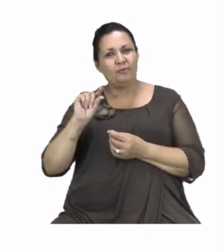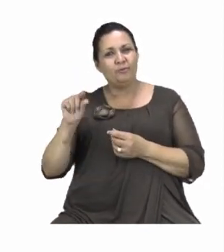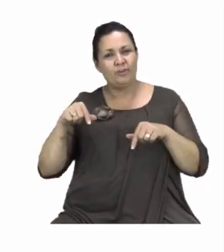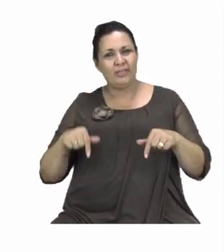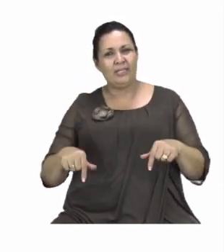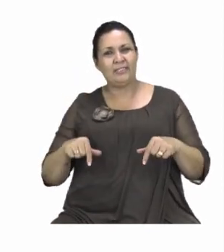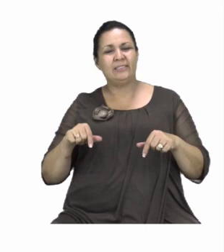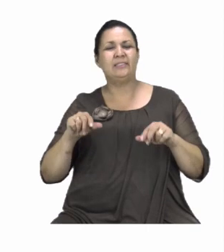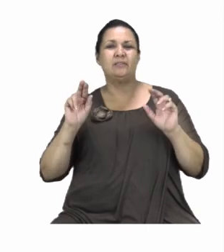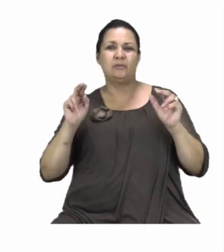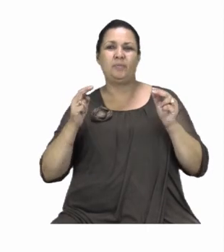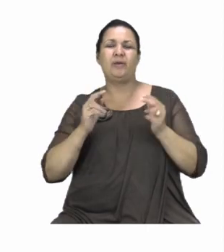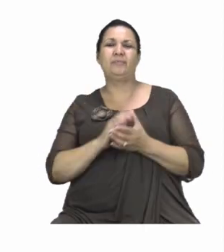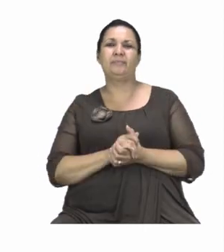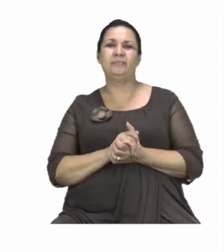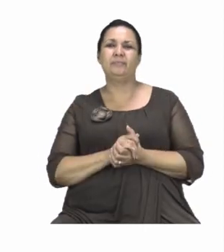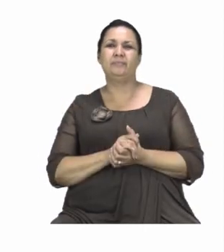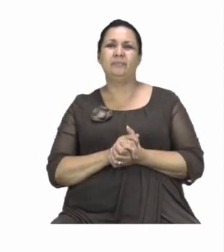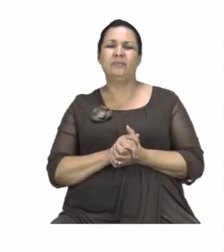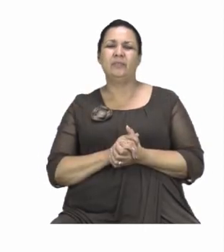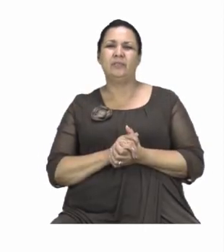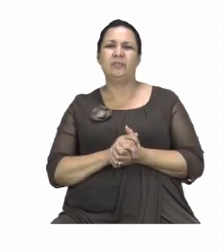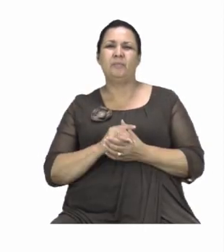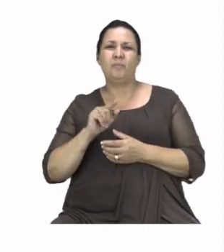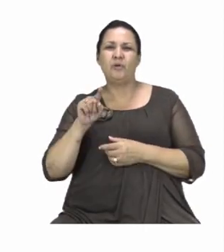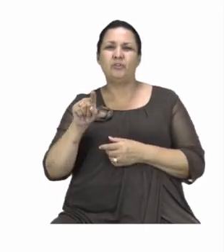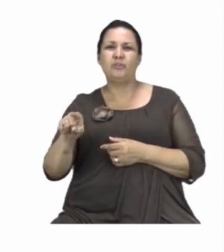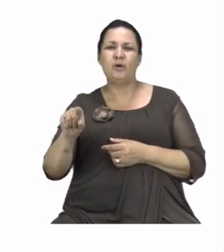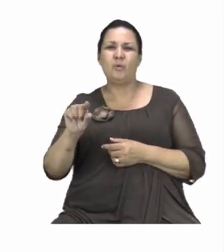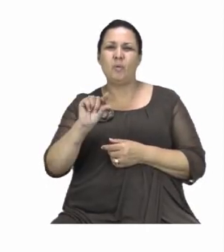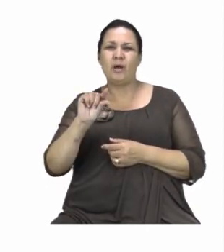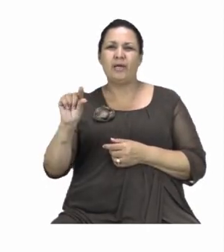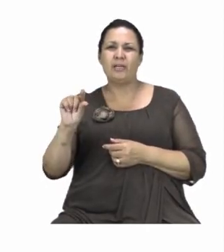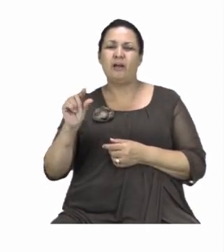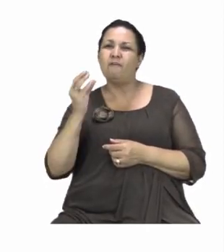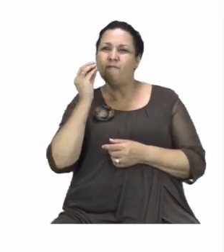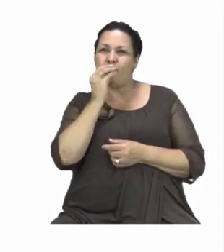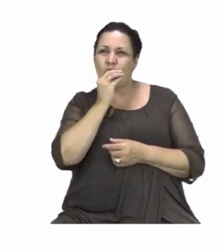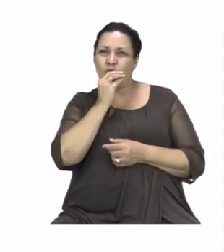lesson. May you please point to the word food.